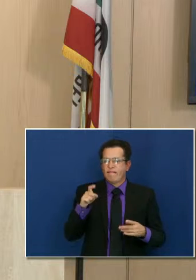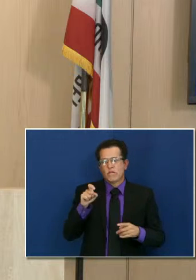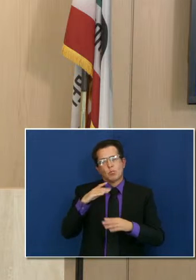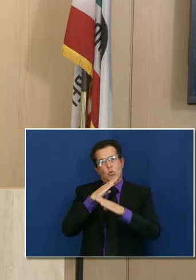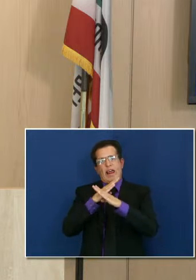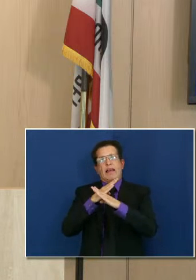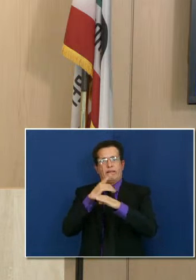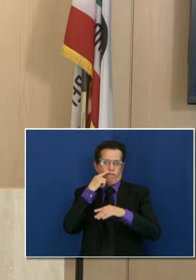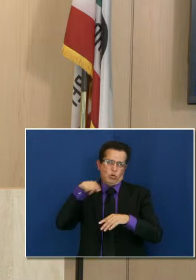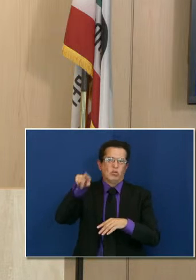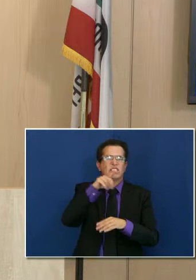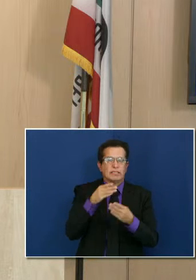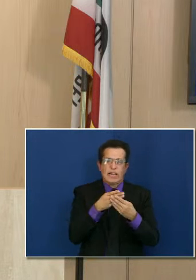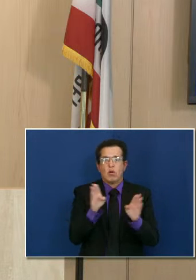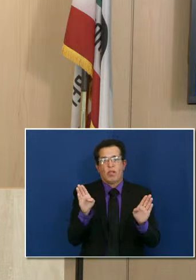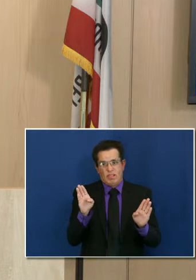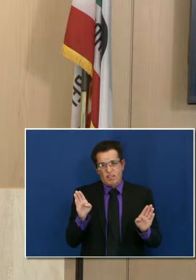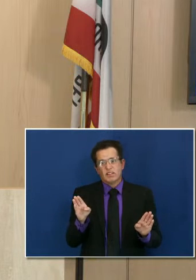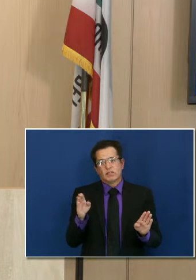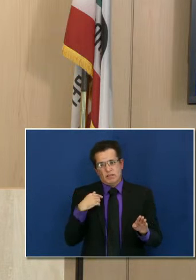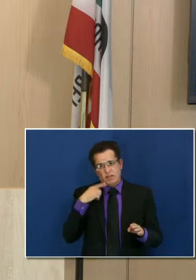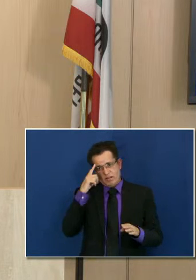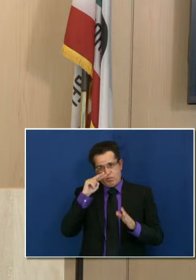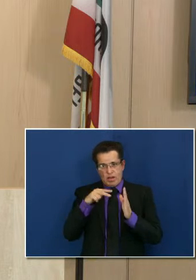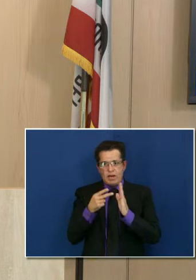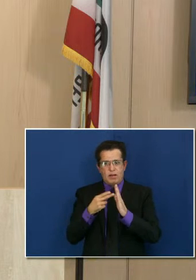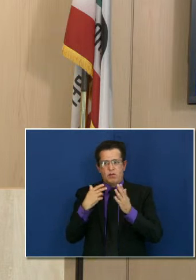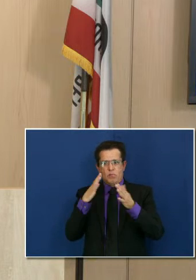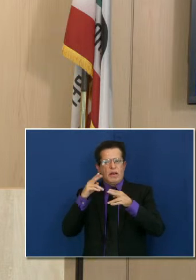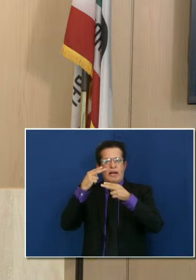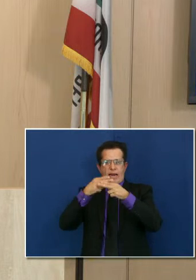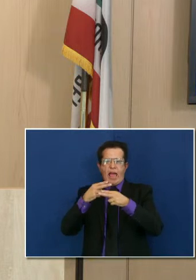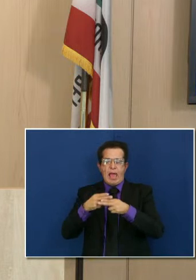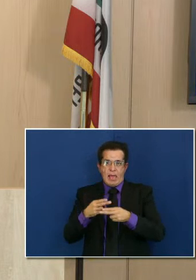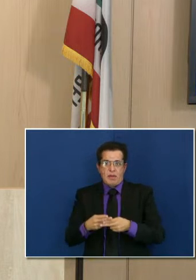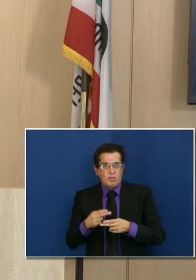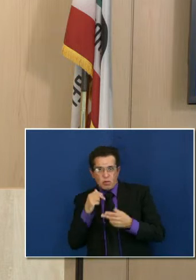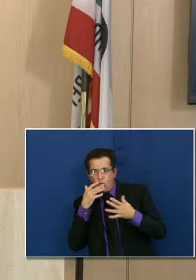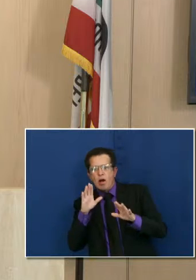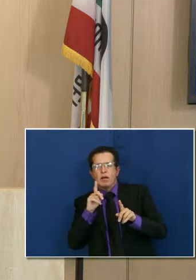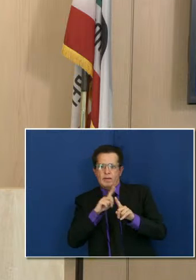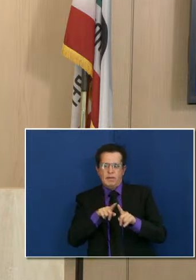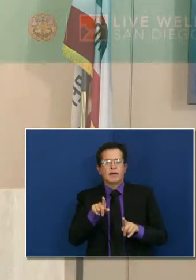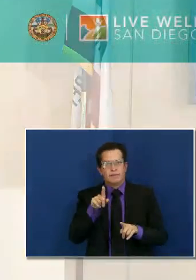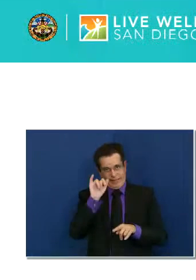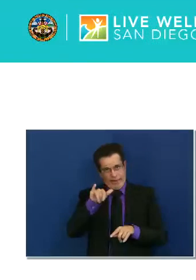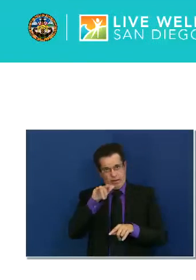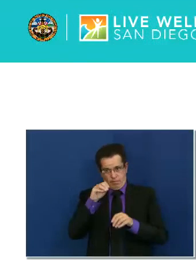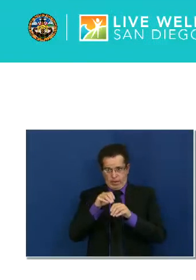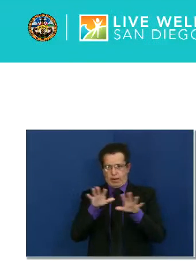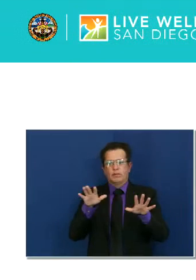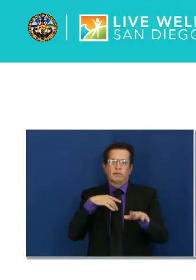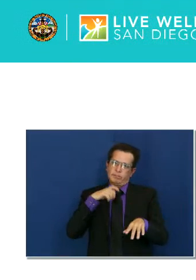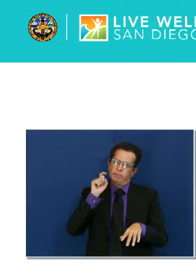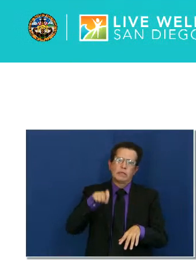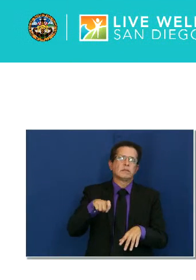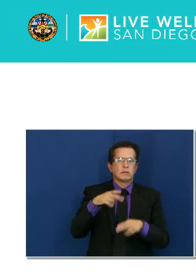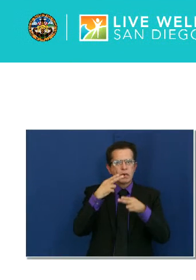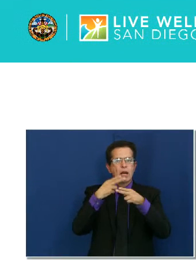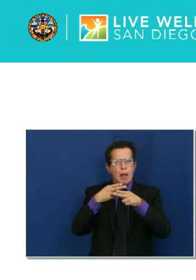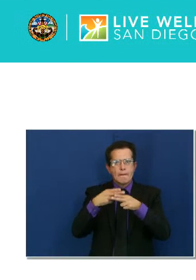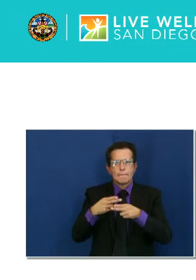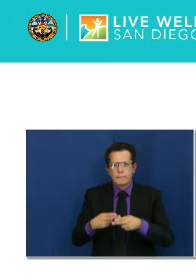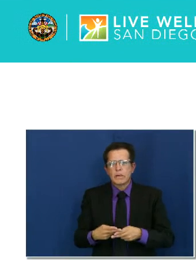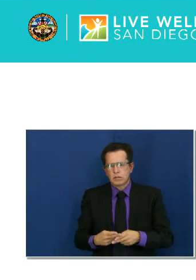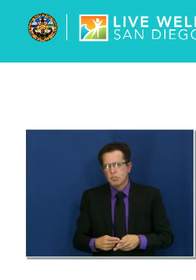the beginning of this pandemic. Now, let's move on to the next slide, which focuses on the blueprint for a safer